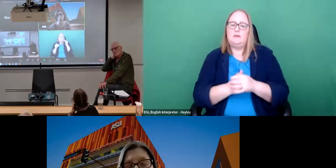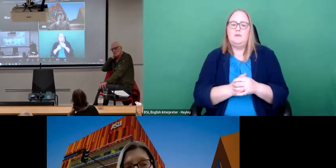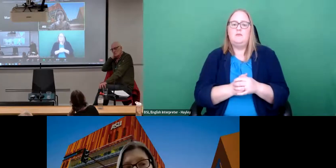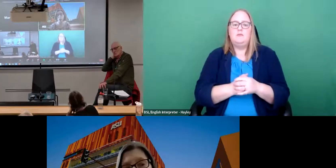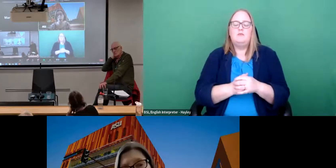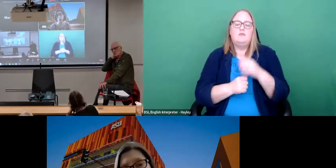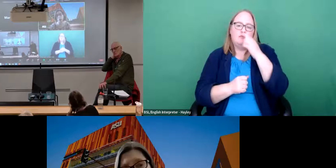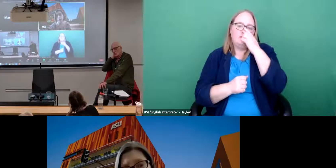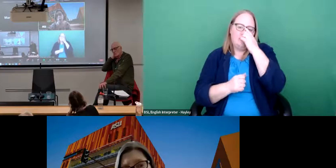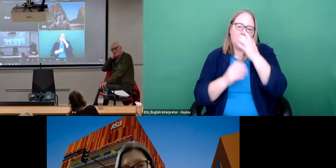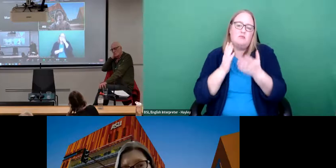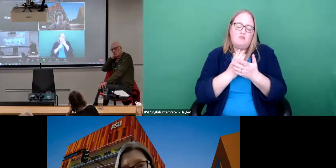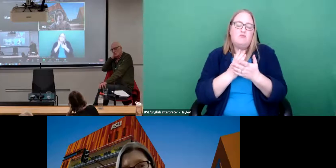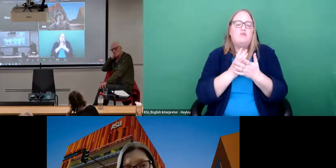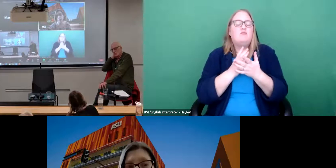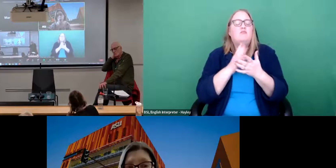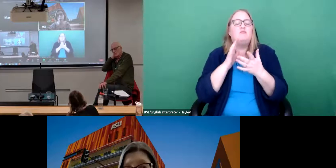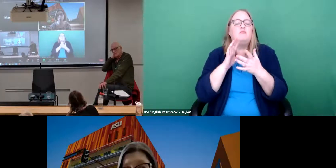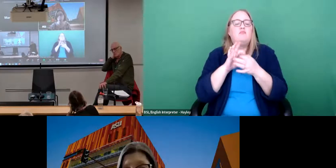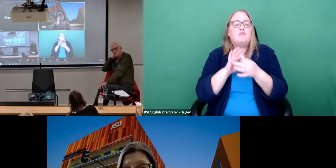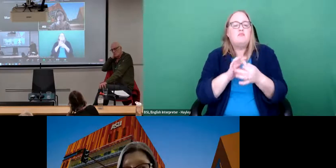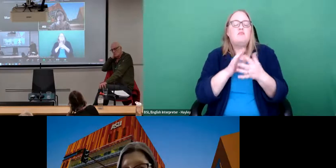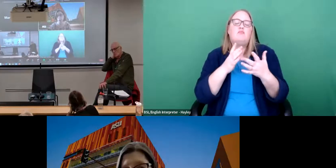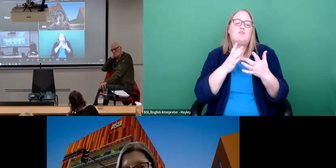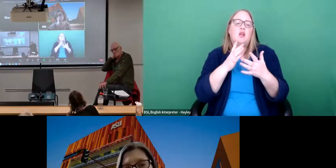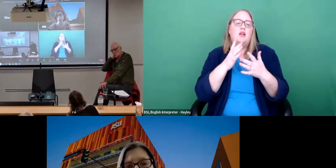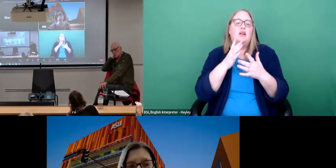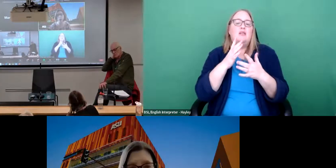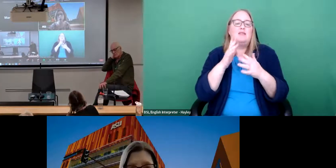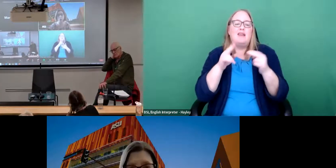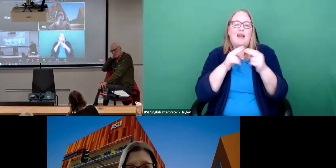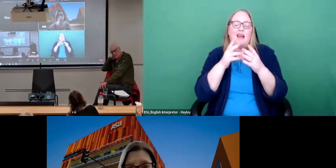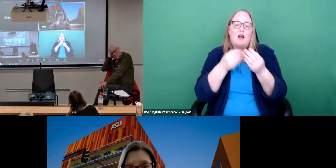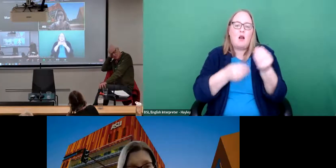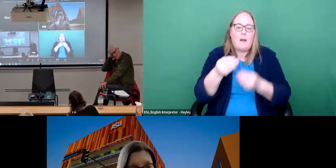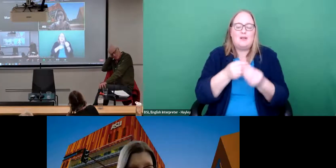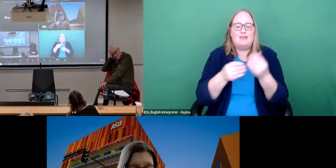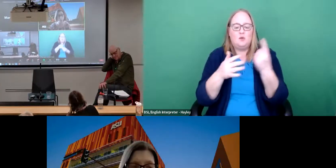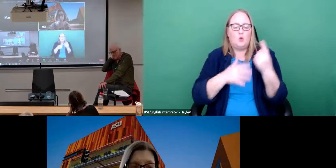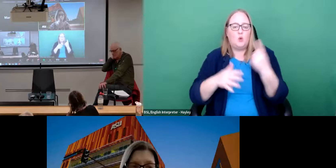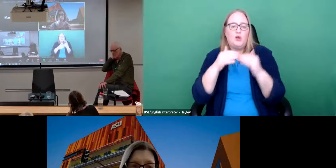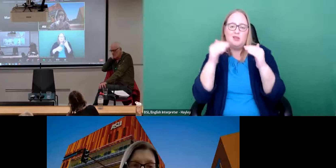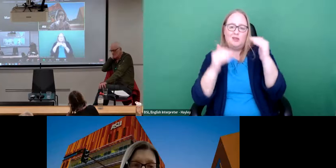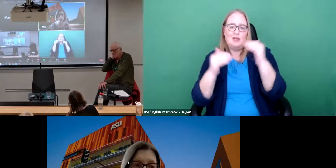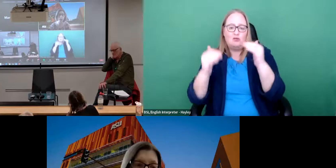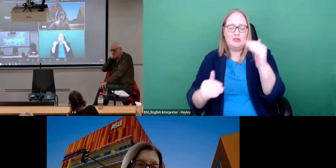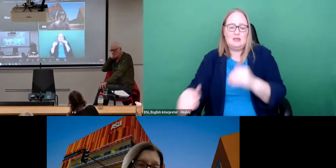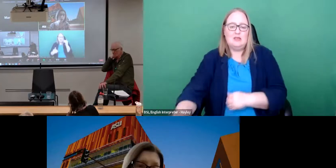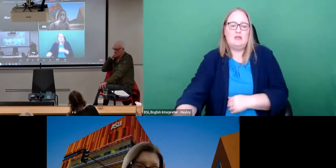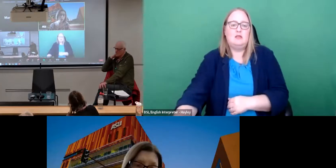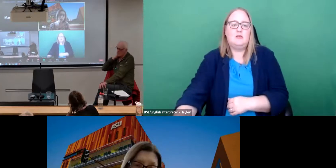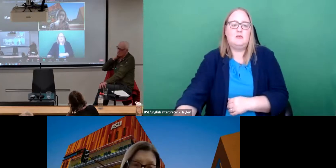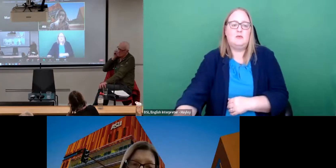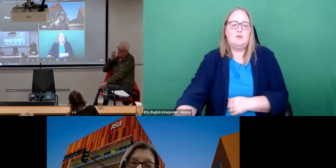economic and social disparities. They're created by them with consequences for these other inequalities. The